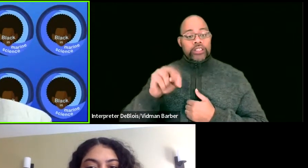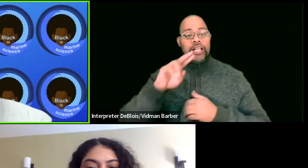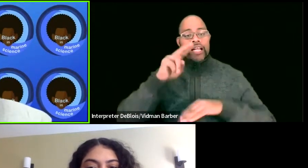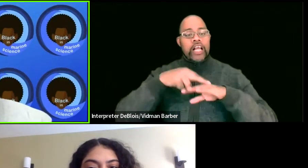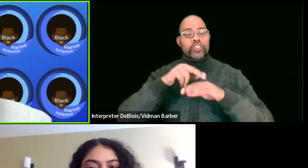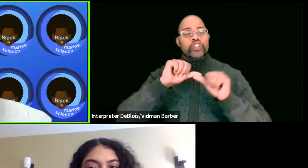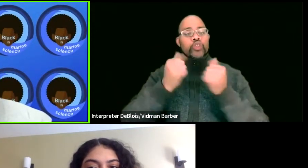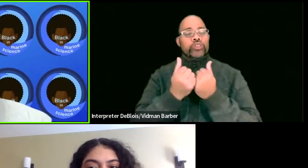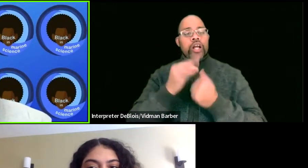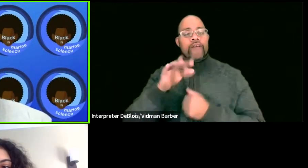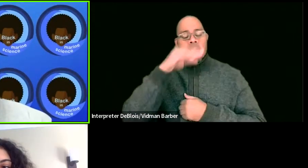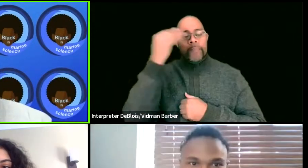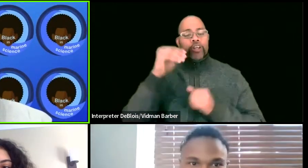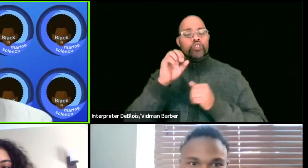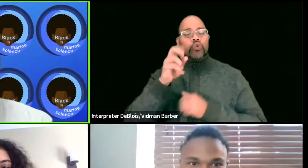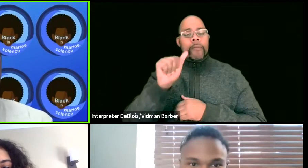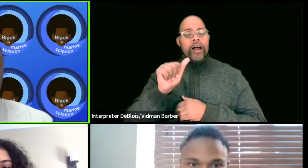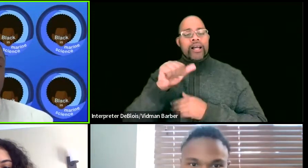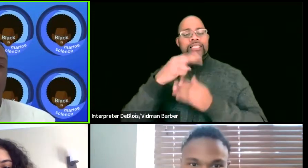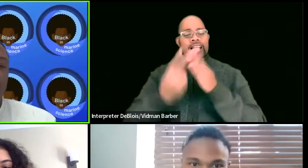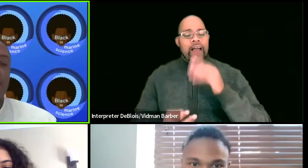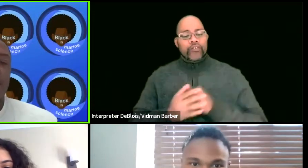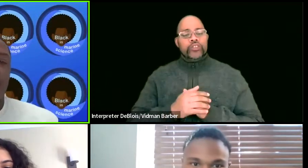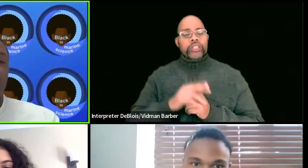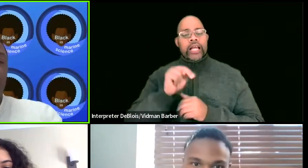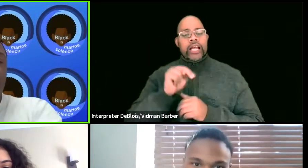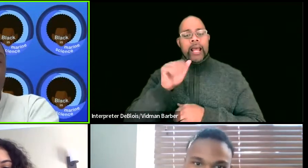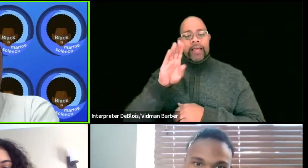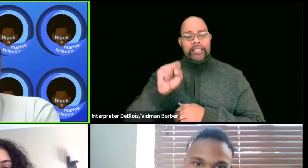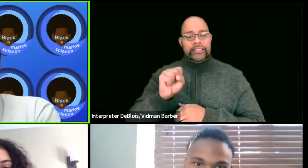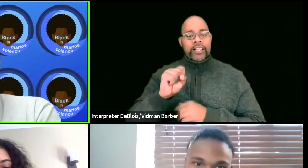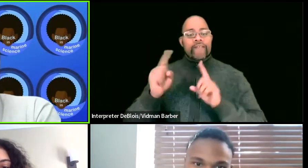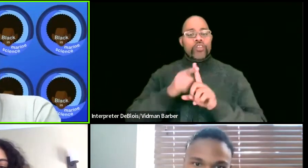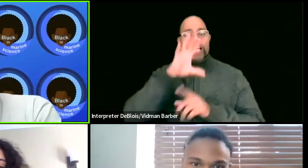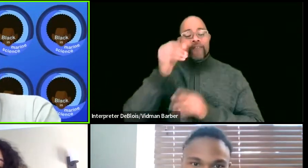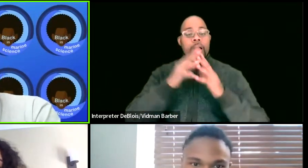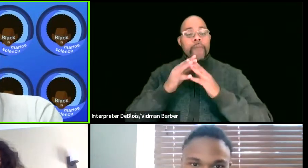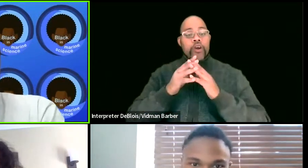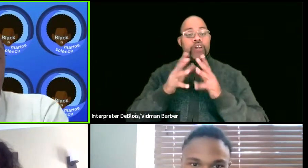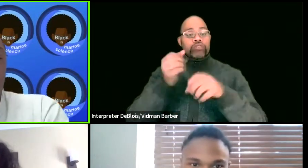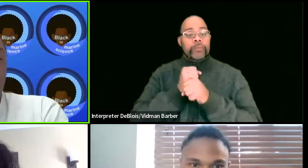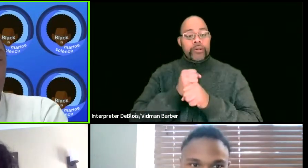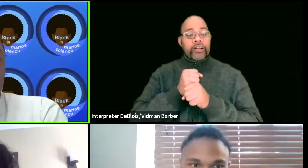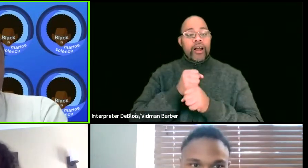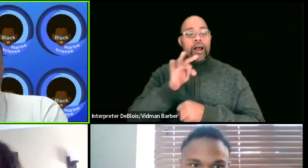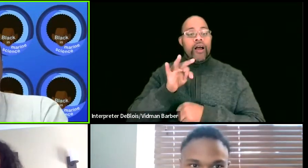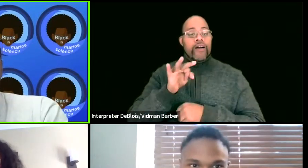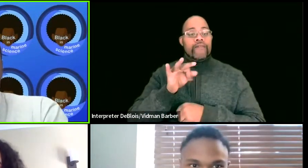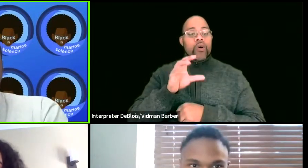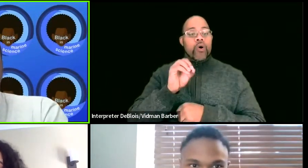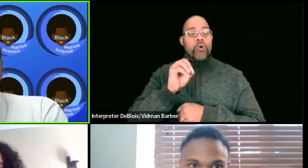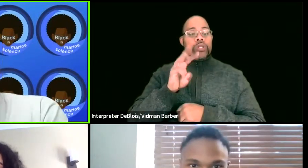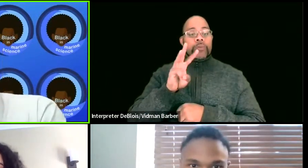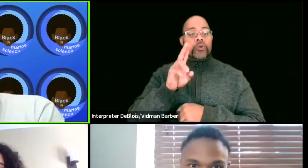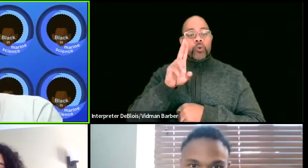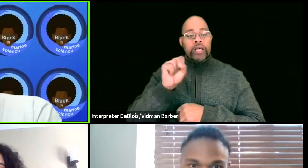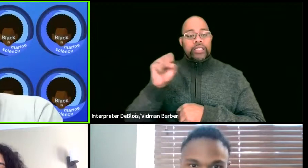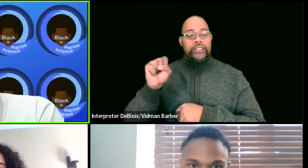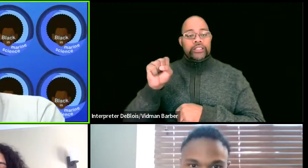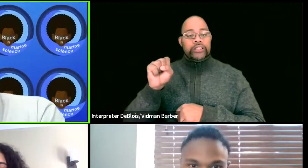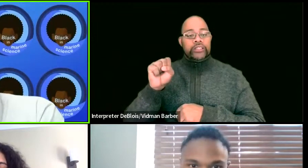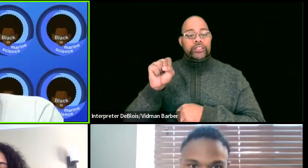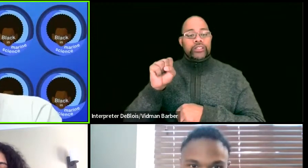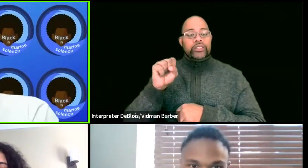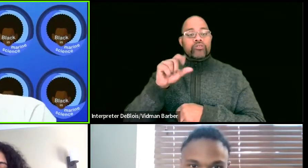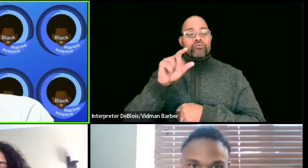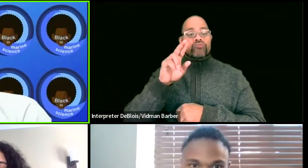National Association of Black Scuba Divers, or NABS, and the first African-American recipient of the OWUSS Rolex